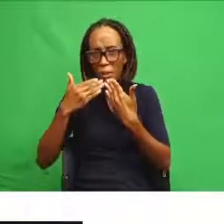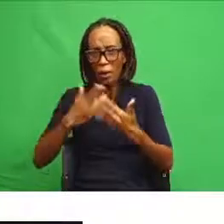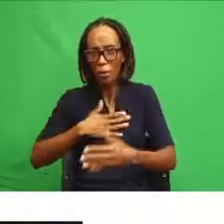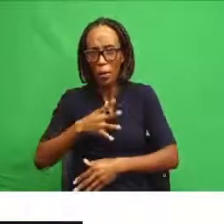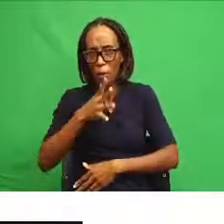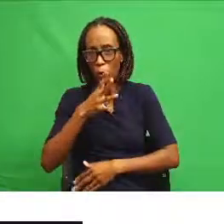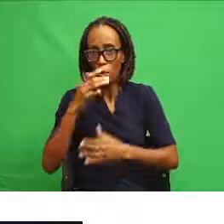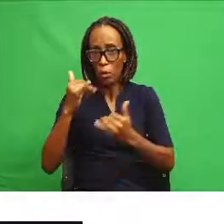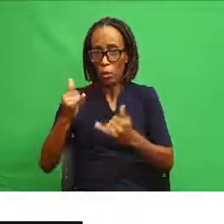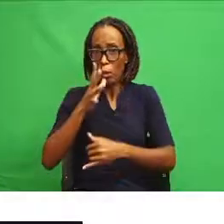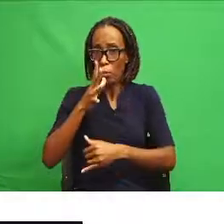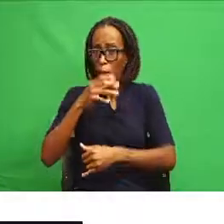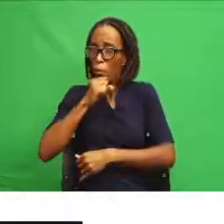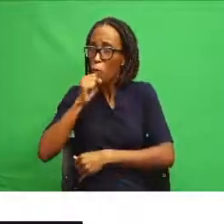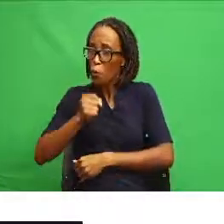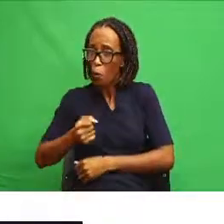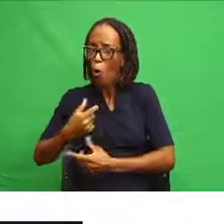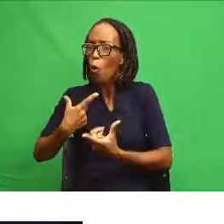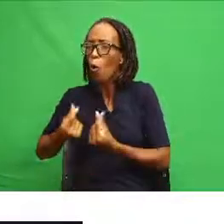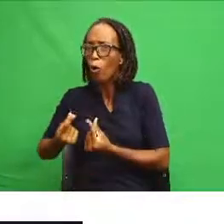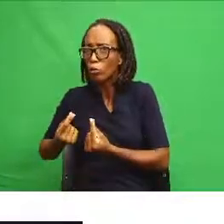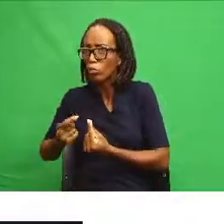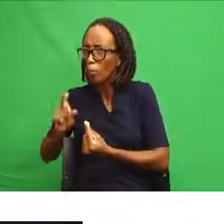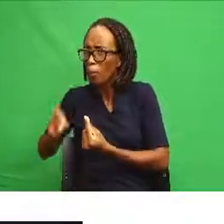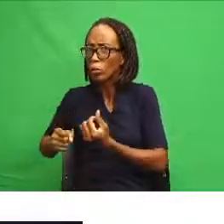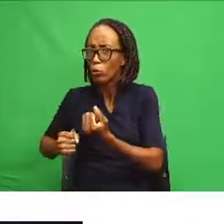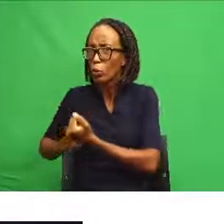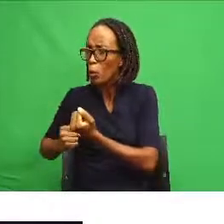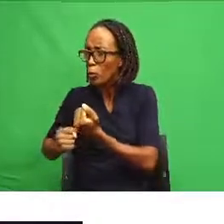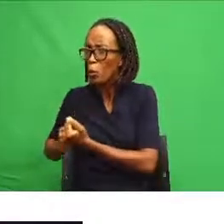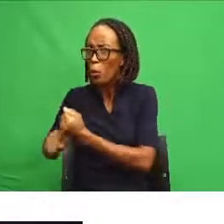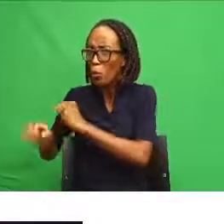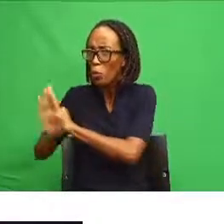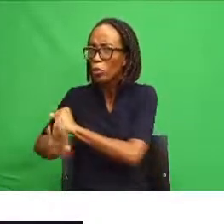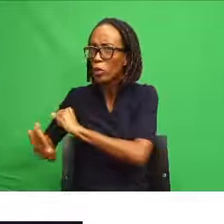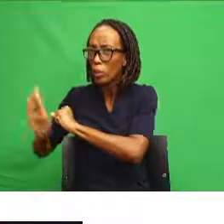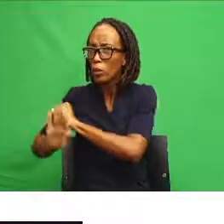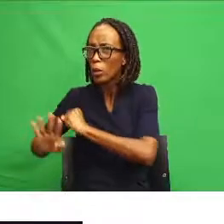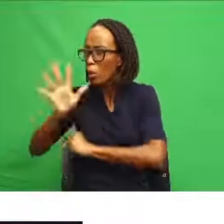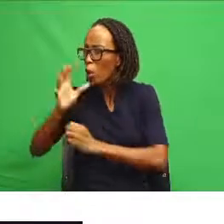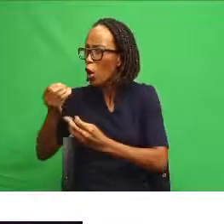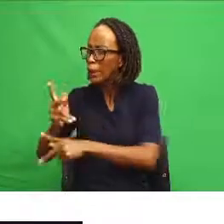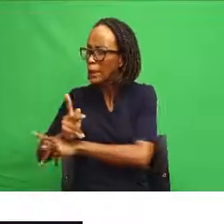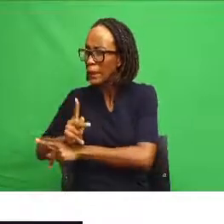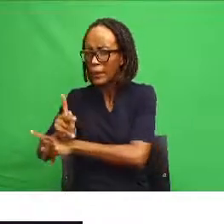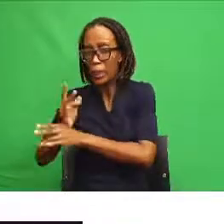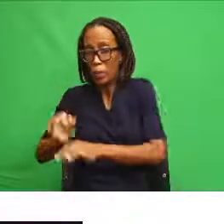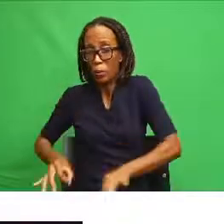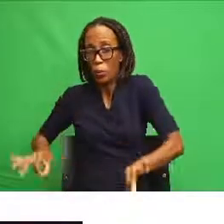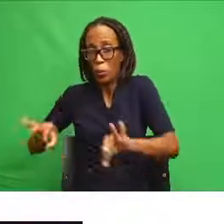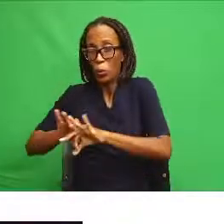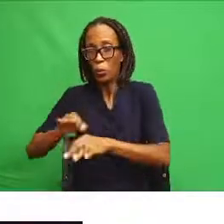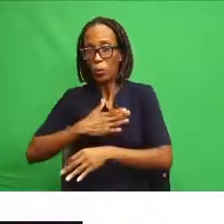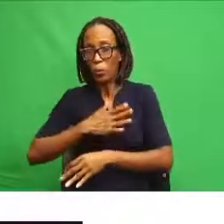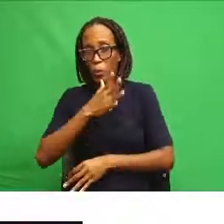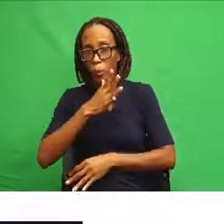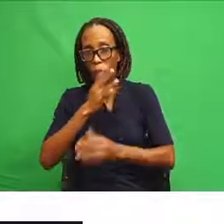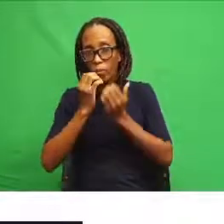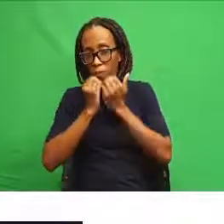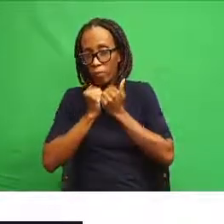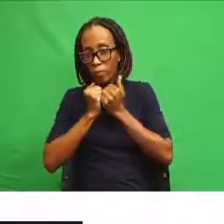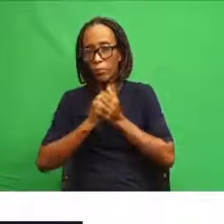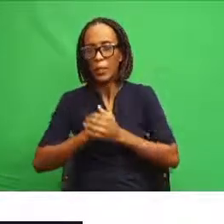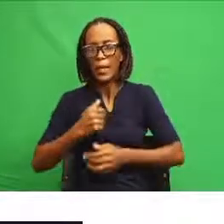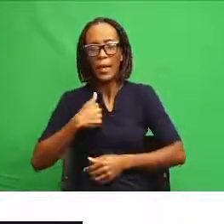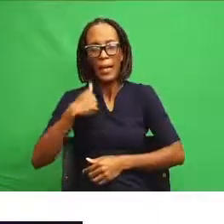life, all I want to do is to ensure that she is protected and cared for. It is difficult for me